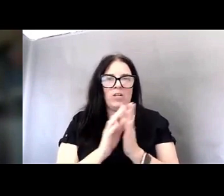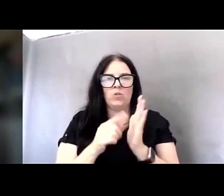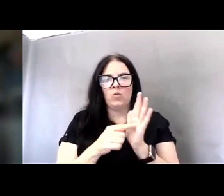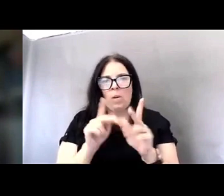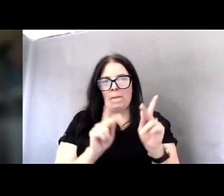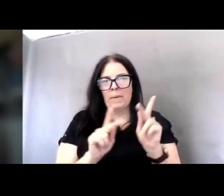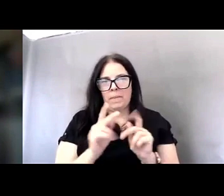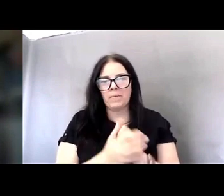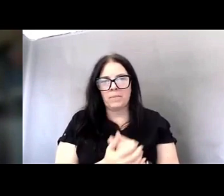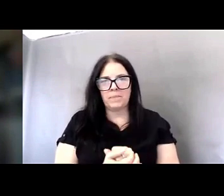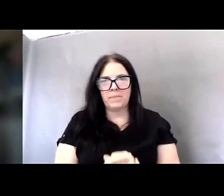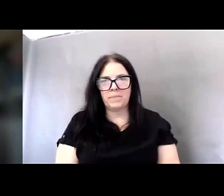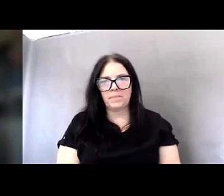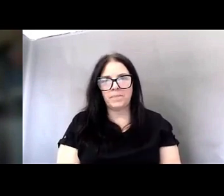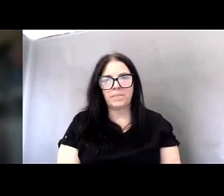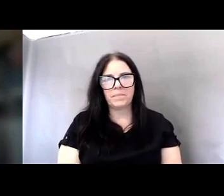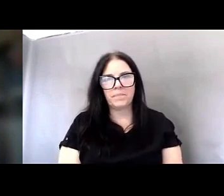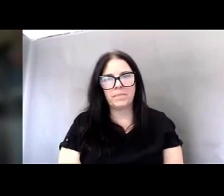exist.